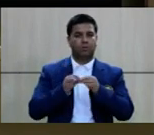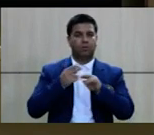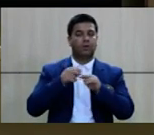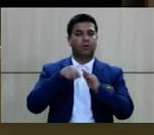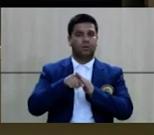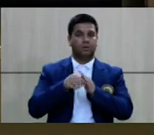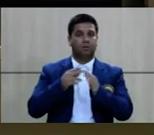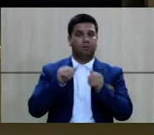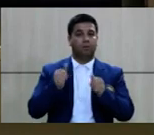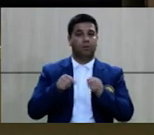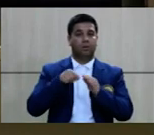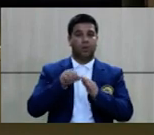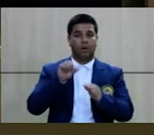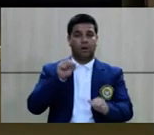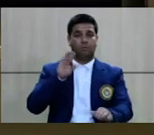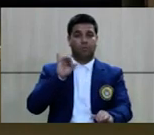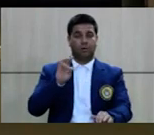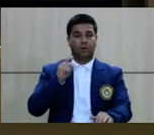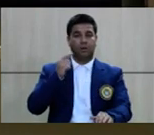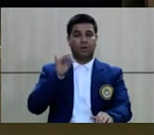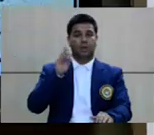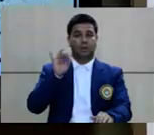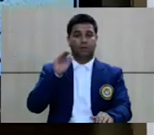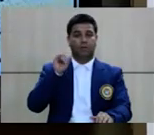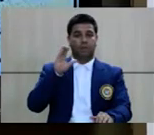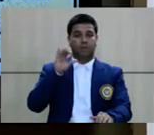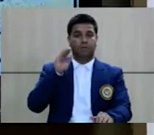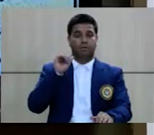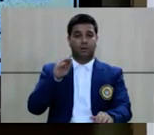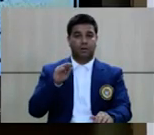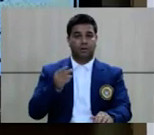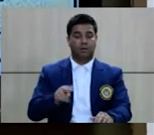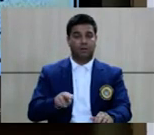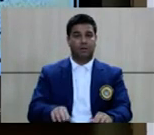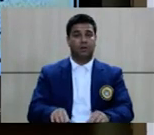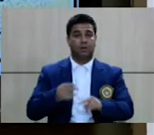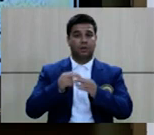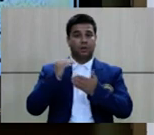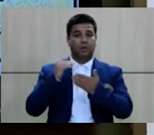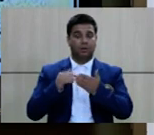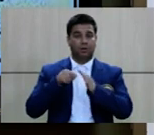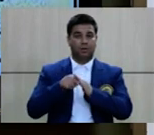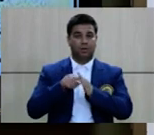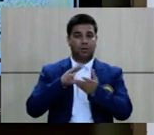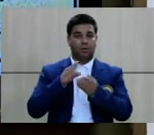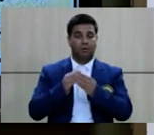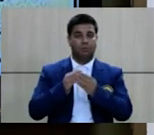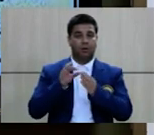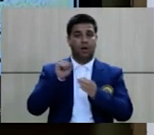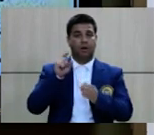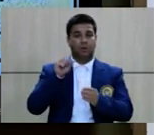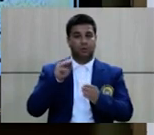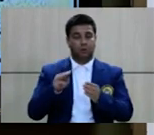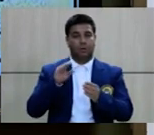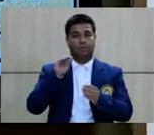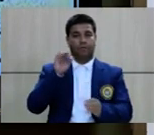Murakkab o'g'itlarga ammoniy digidrofosfat kiradi. Ammoniy digidrofosfat tarkibida oziqa elementi ham azot,